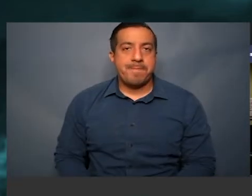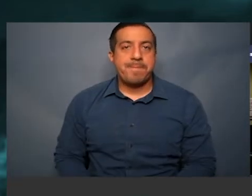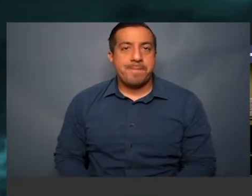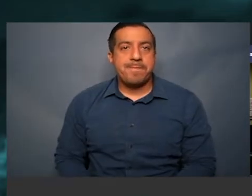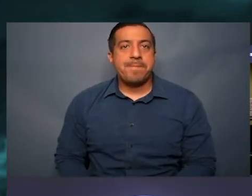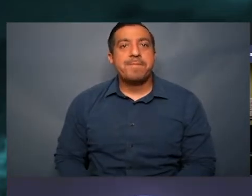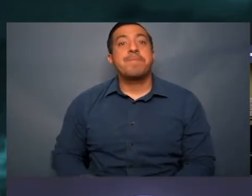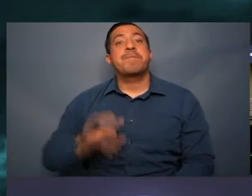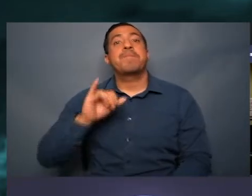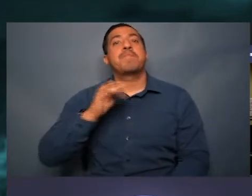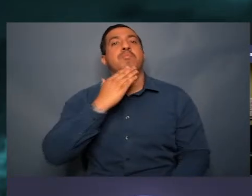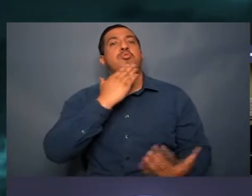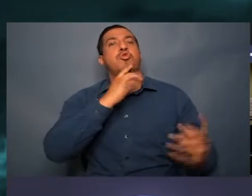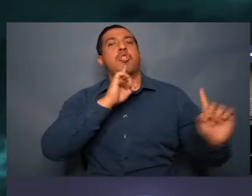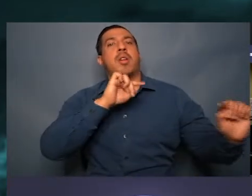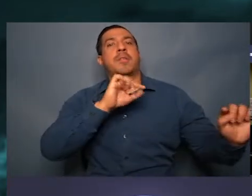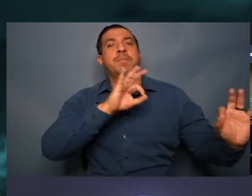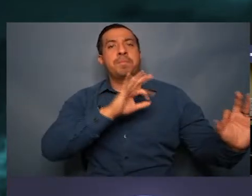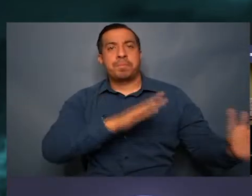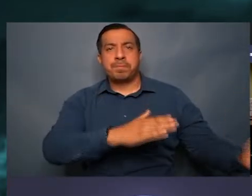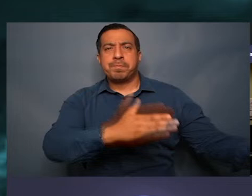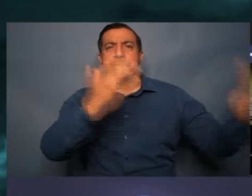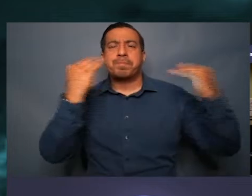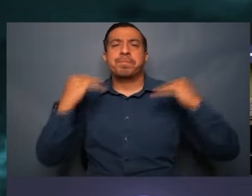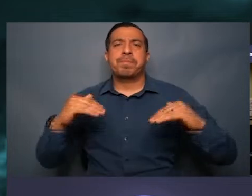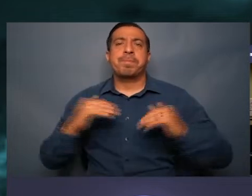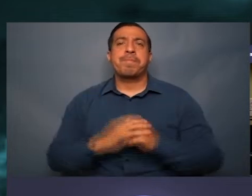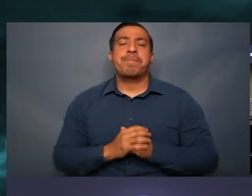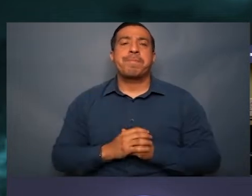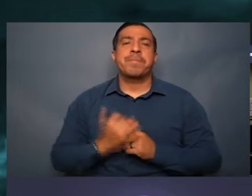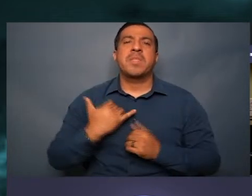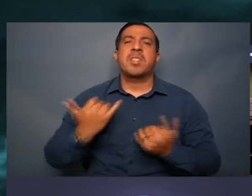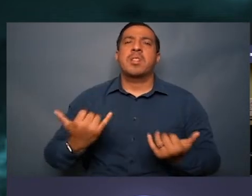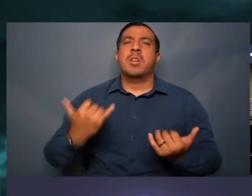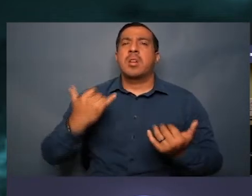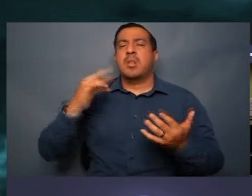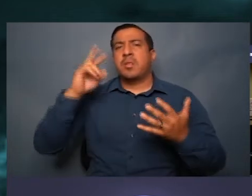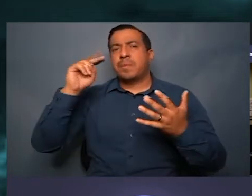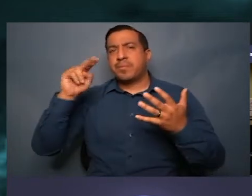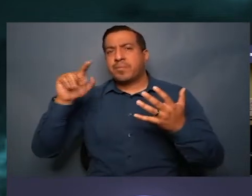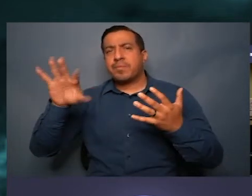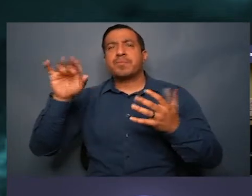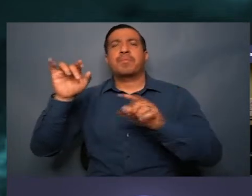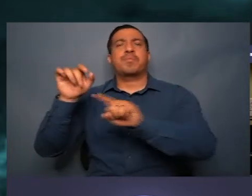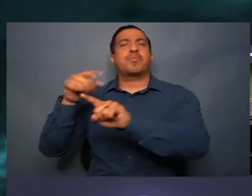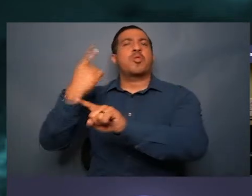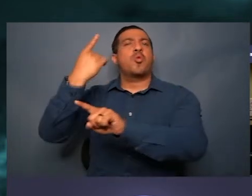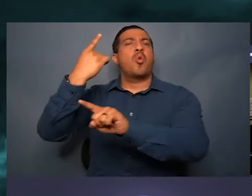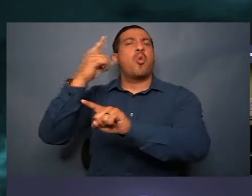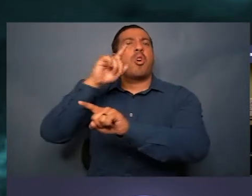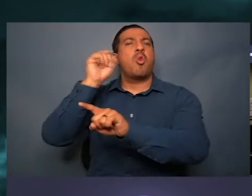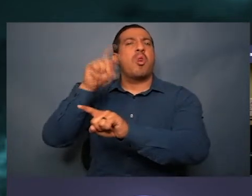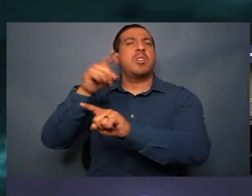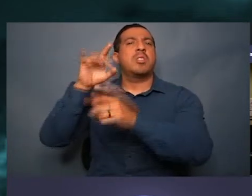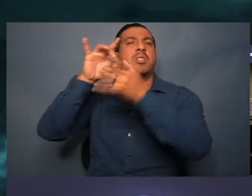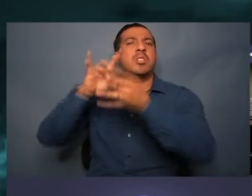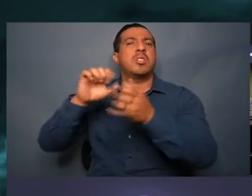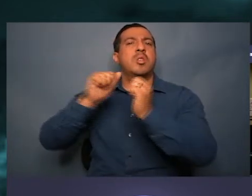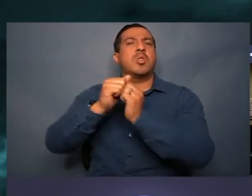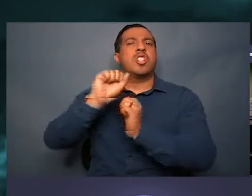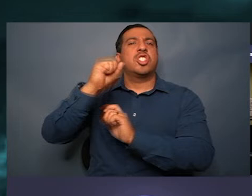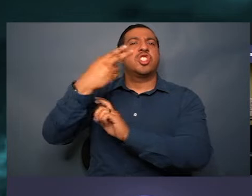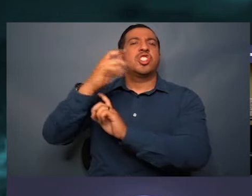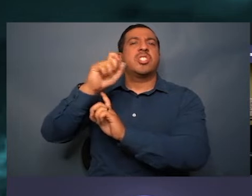Yeah, good answer. Let's go with a question that we also get about